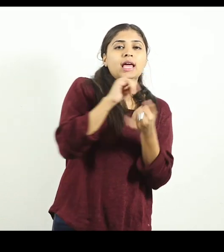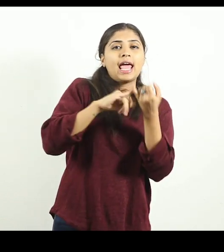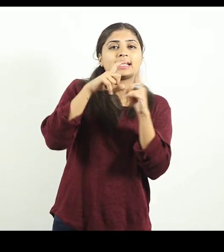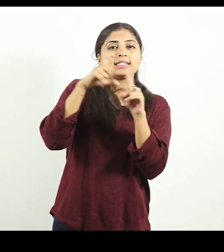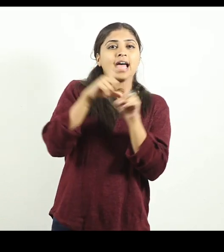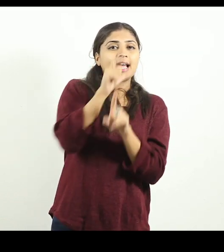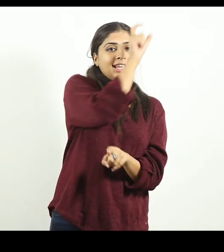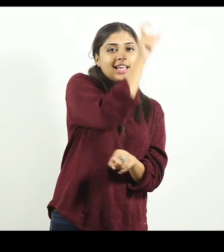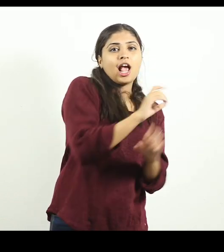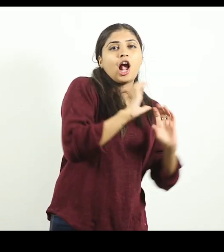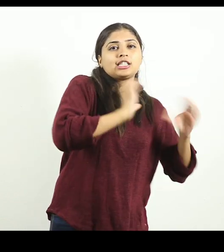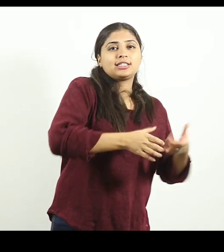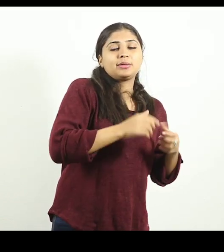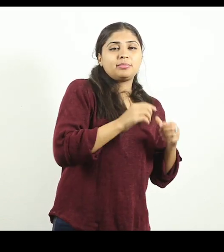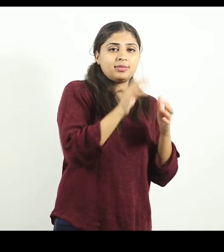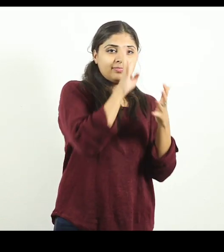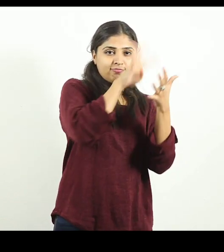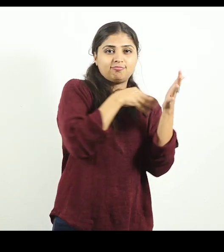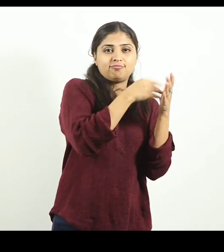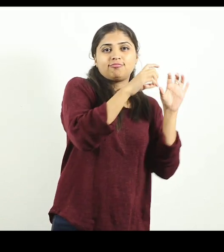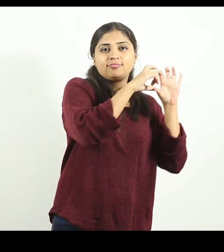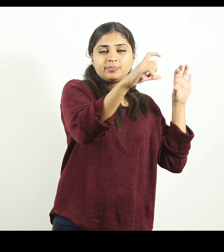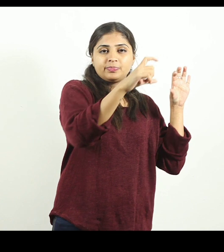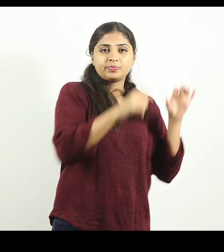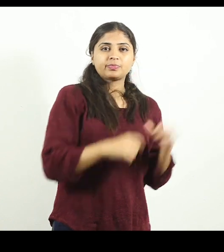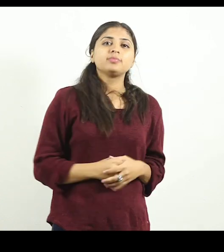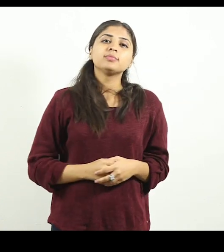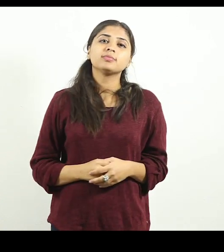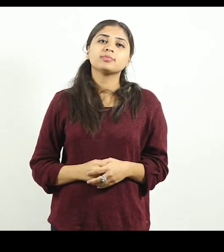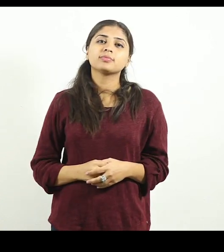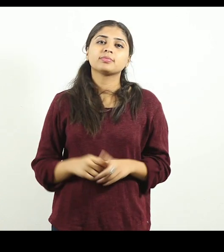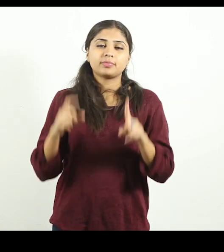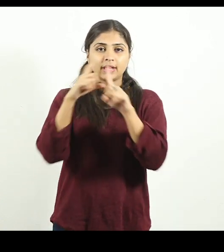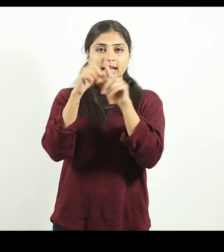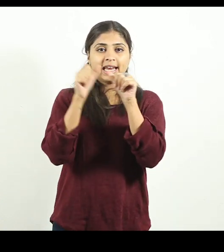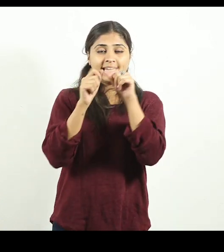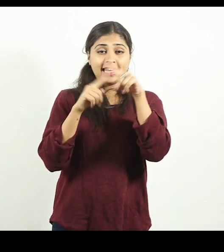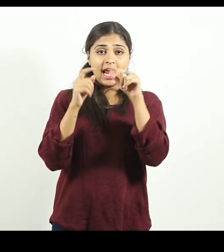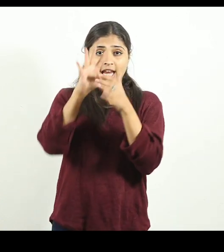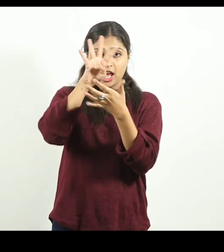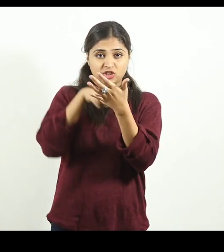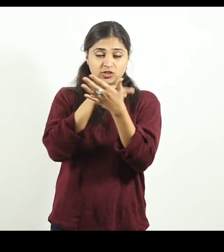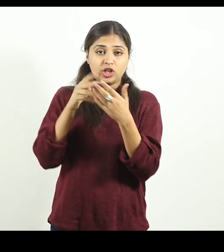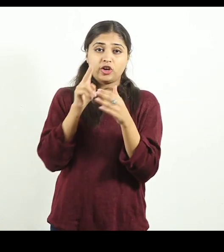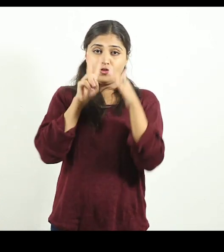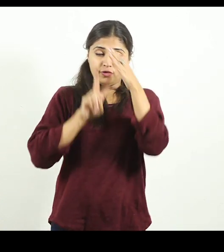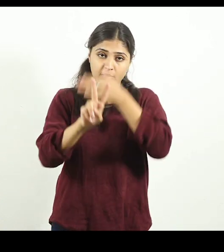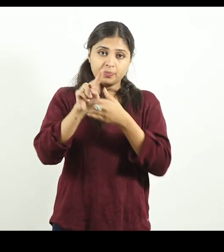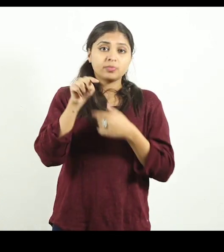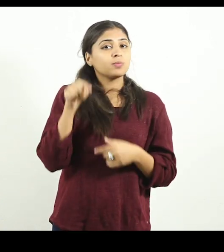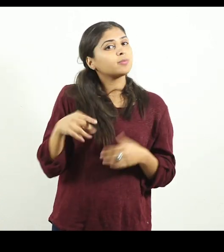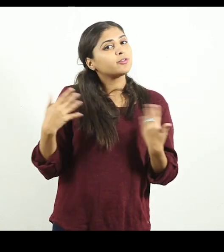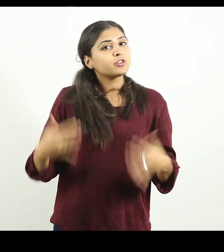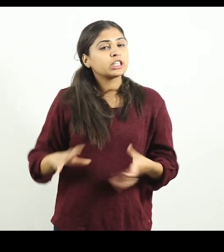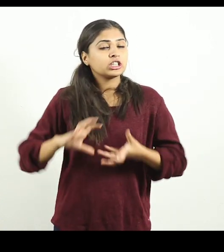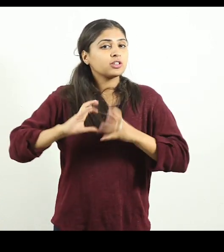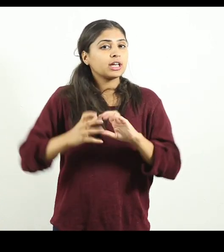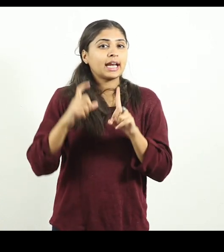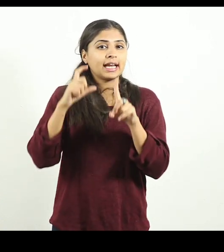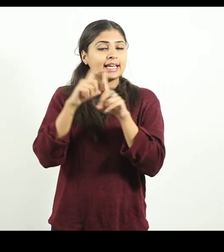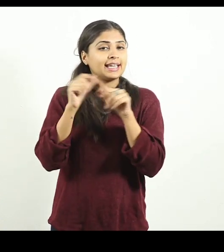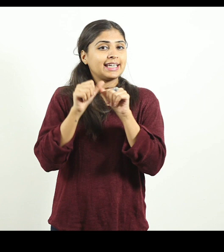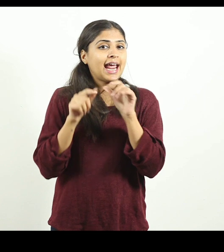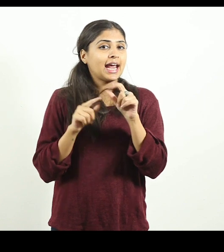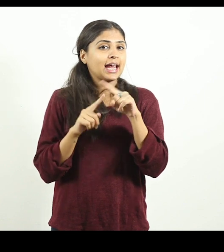pointing to the SID column in the customer table. Datasheet view. You have now created a database